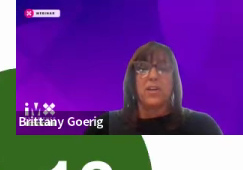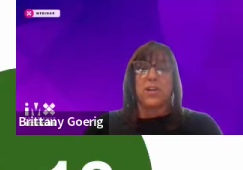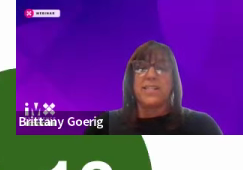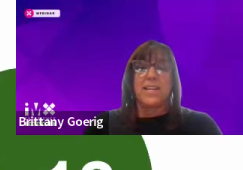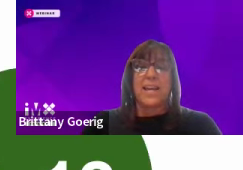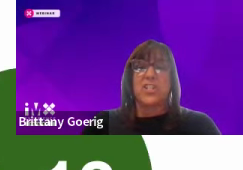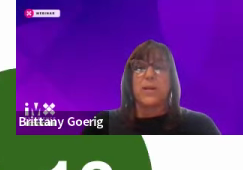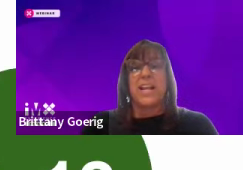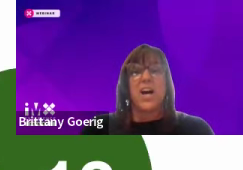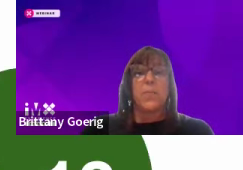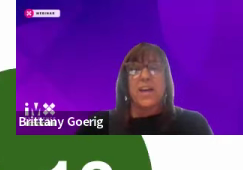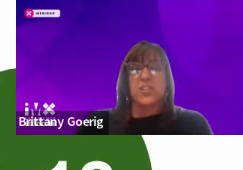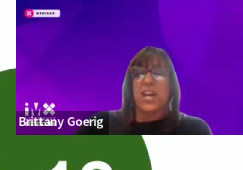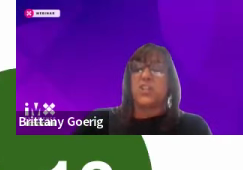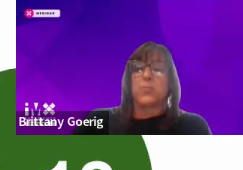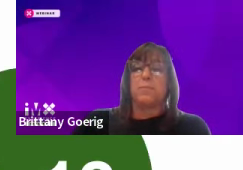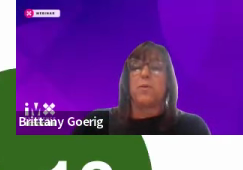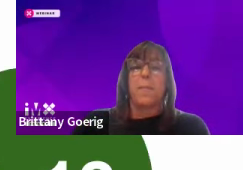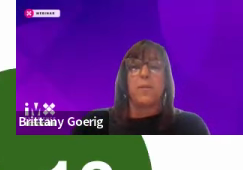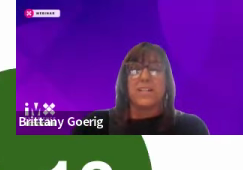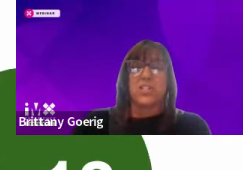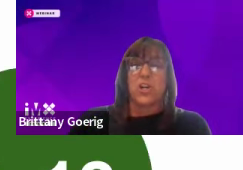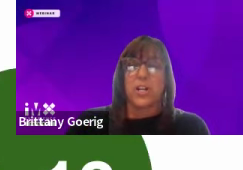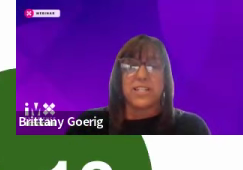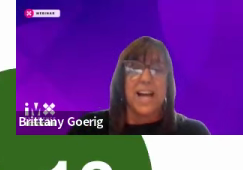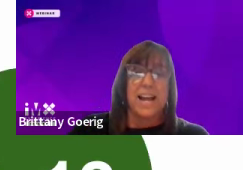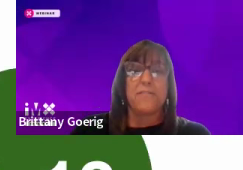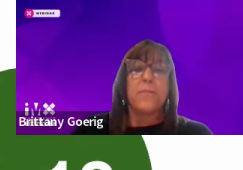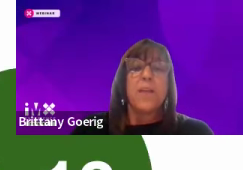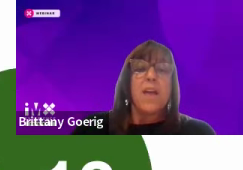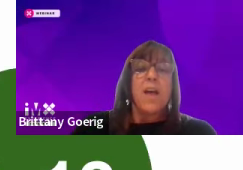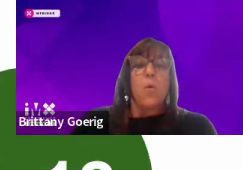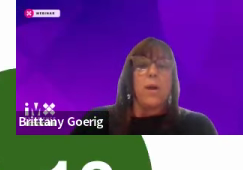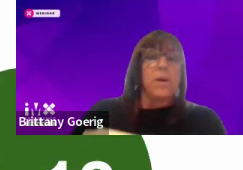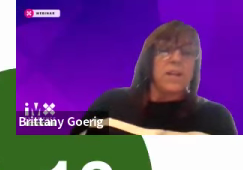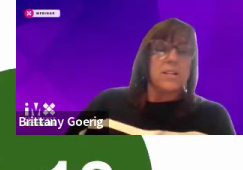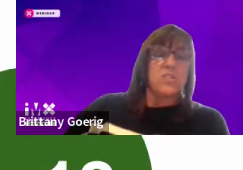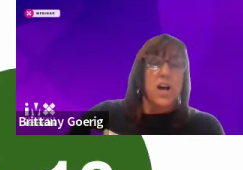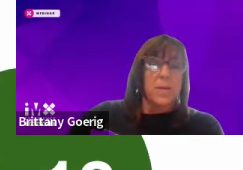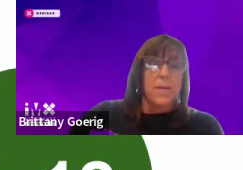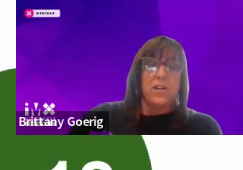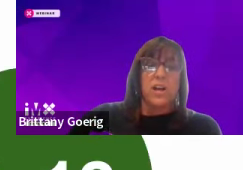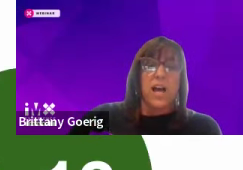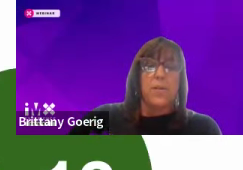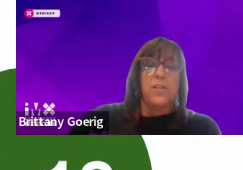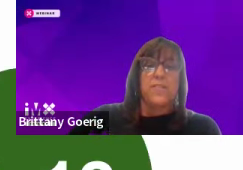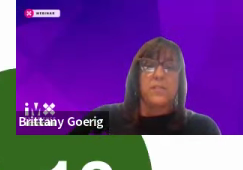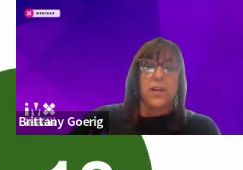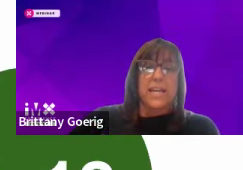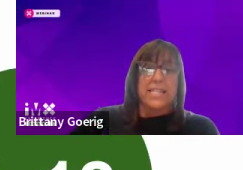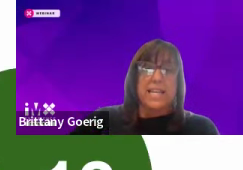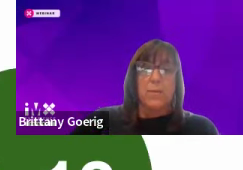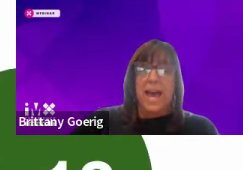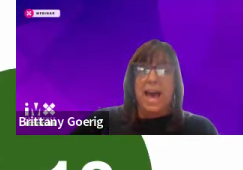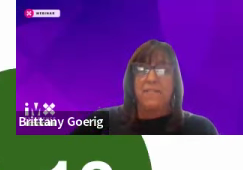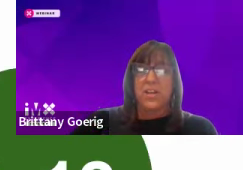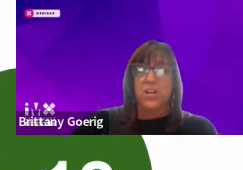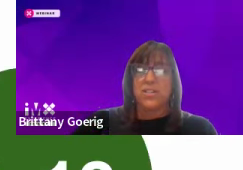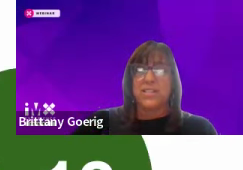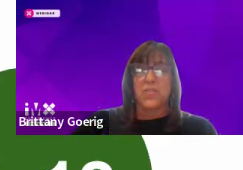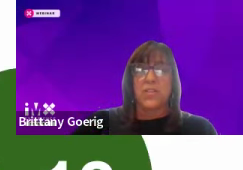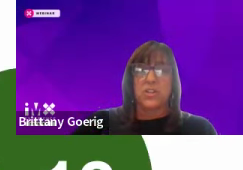prep, increase engagement, and help educators bring problem-based learning to life. We want to talk about a couple of different kits that